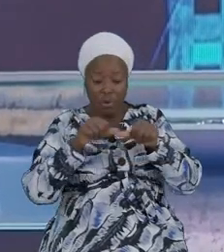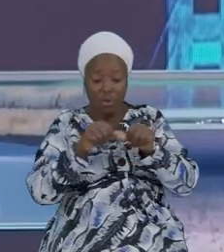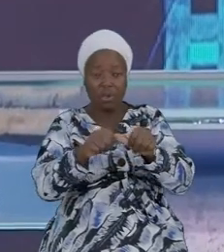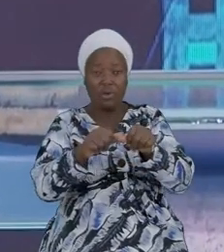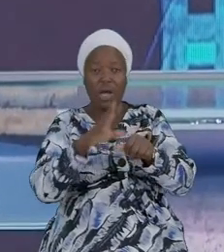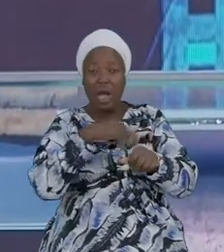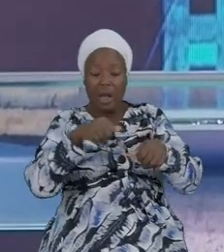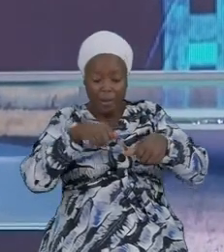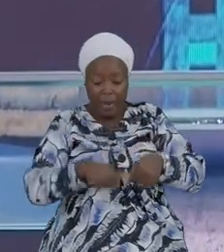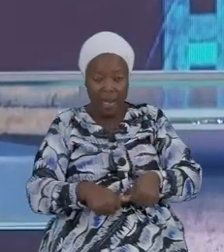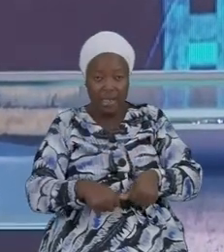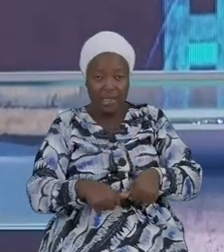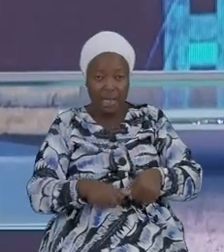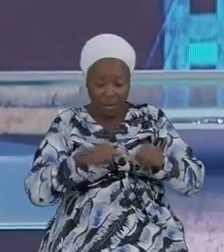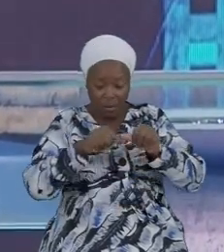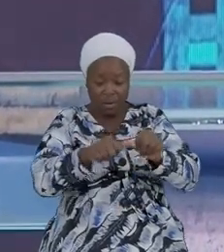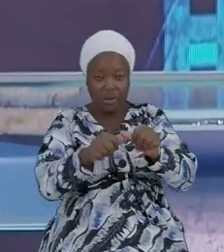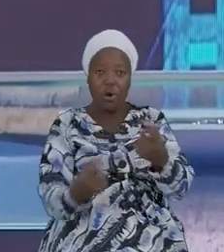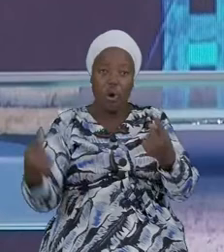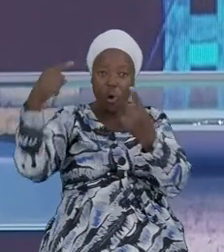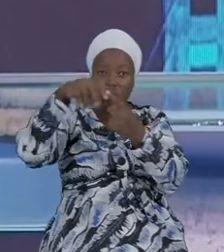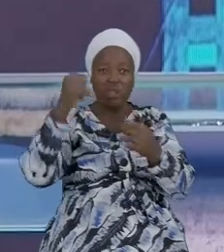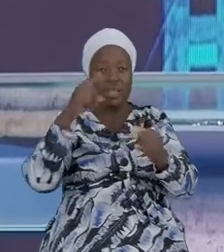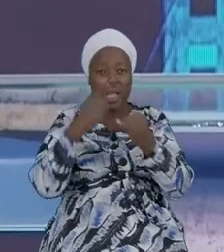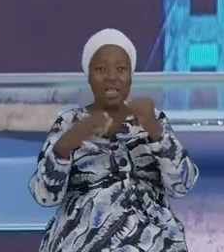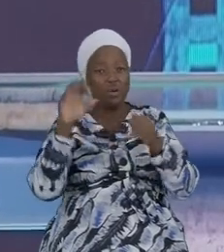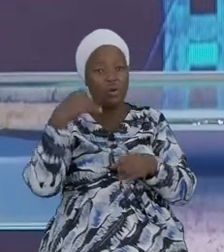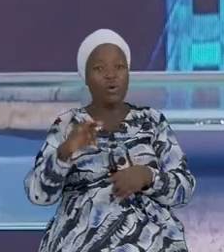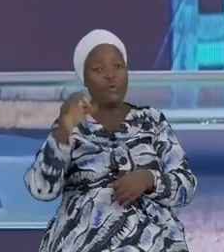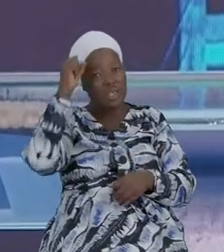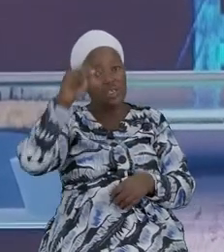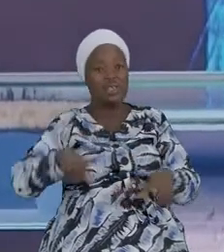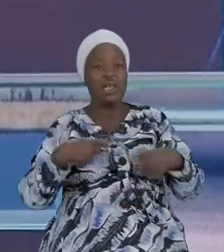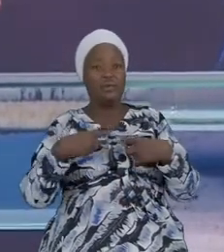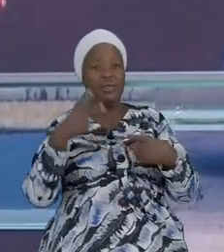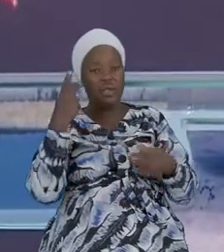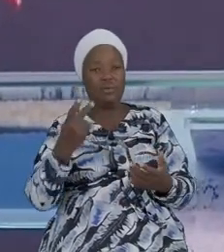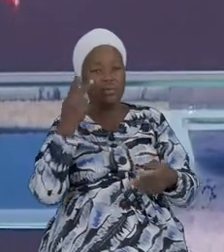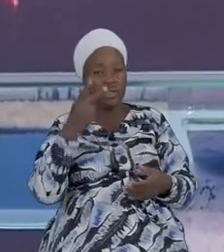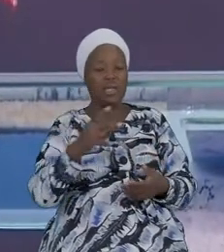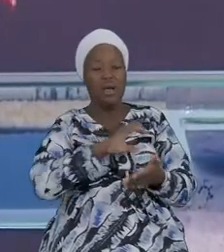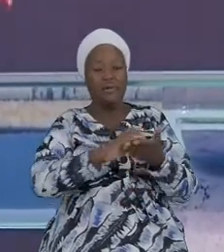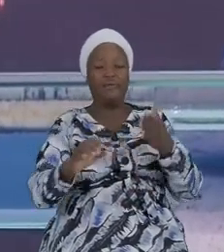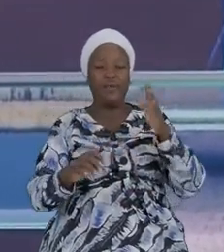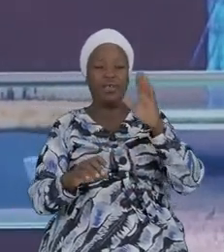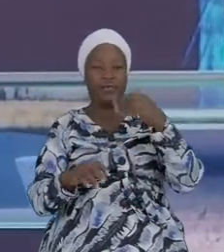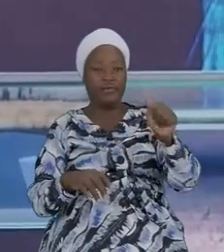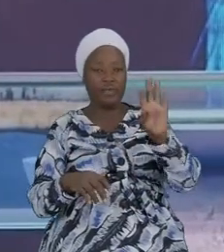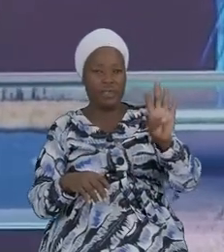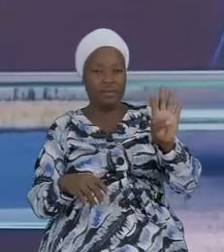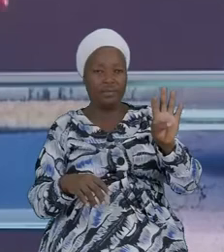abide and remain until the end of his life? And look at verse 14. In verse